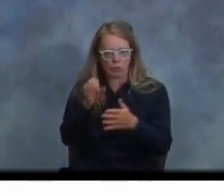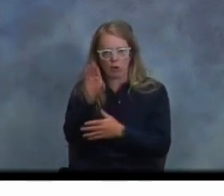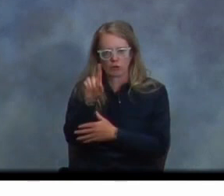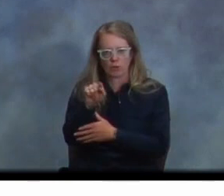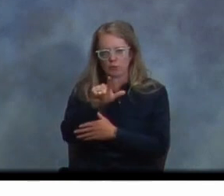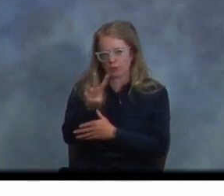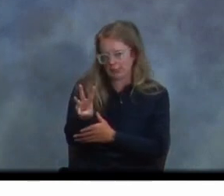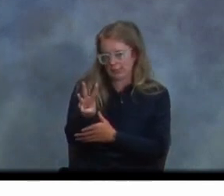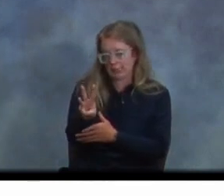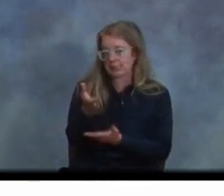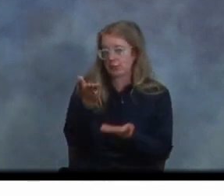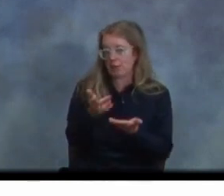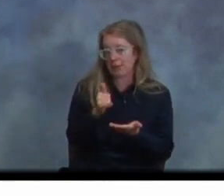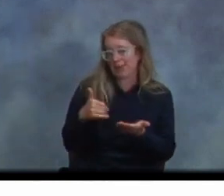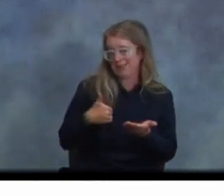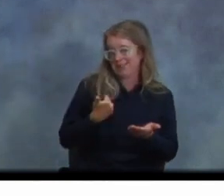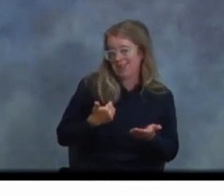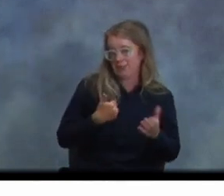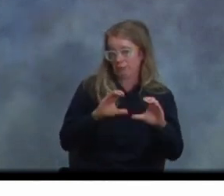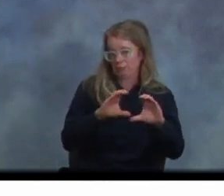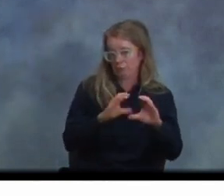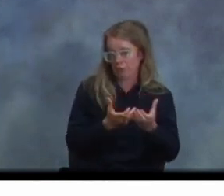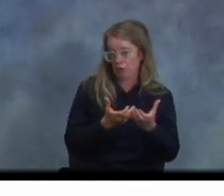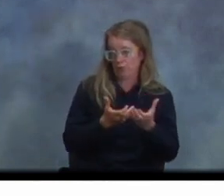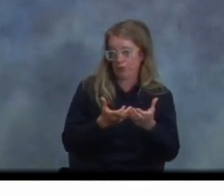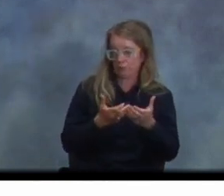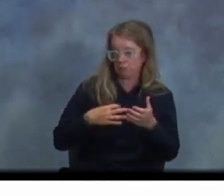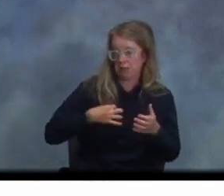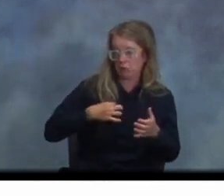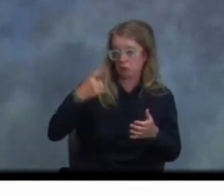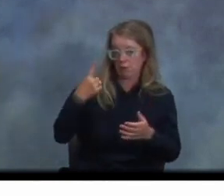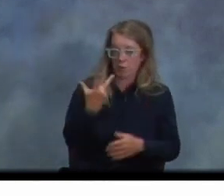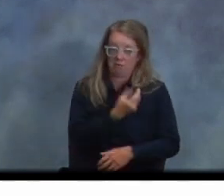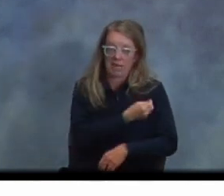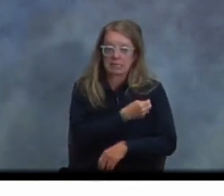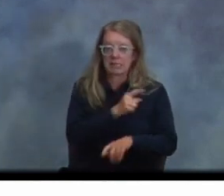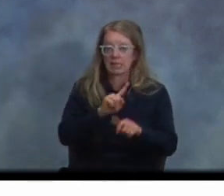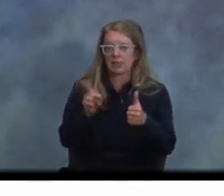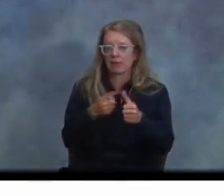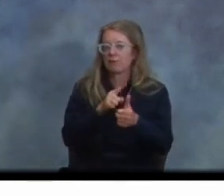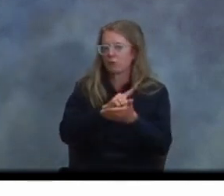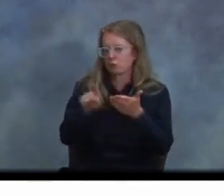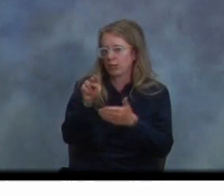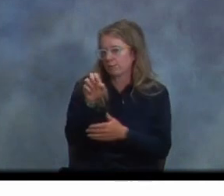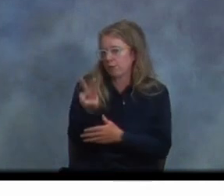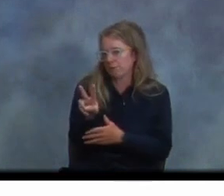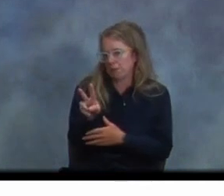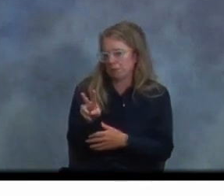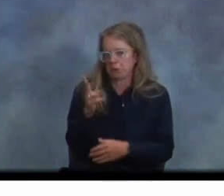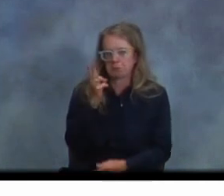eligibility as early as the first weeks of November.